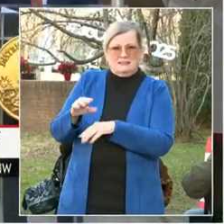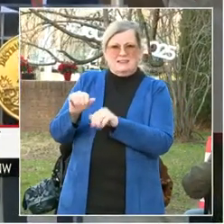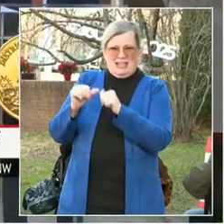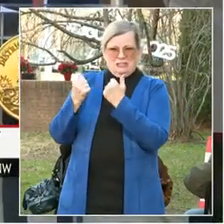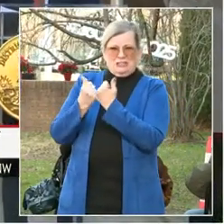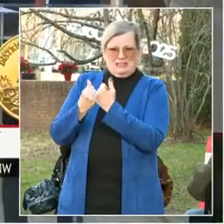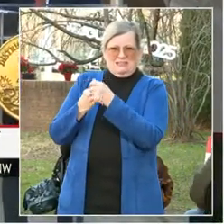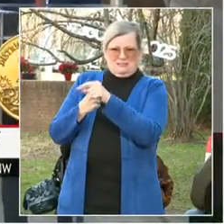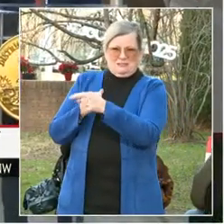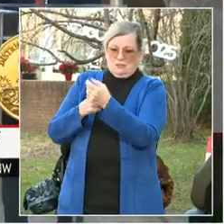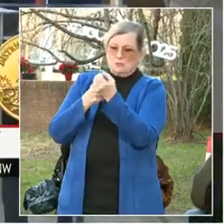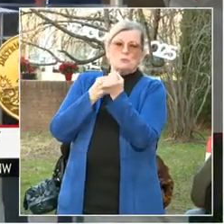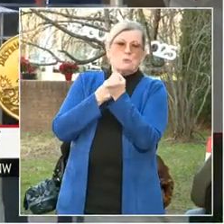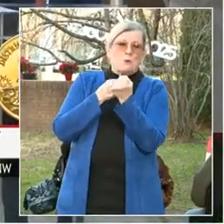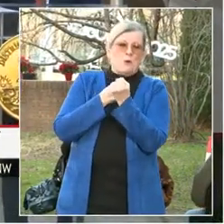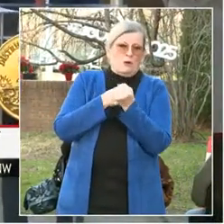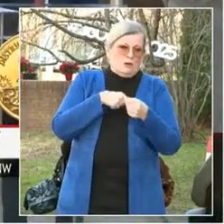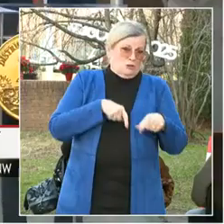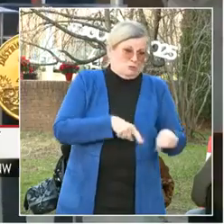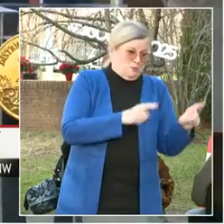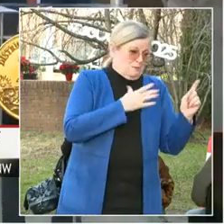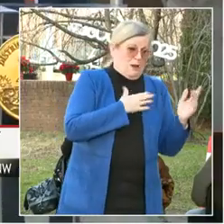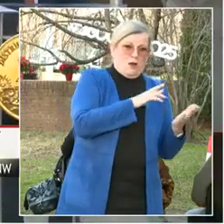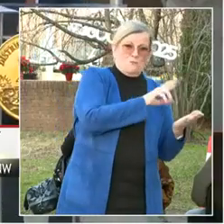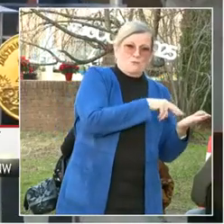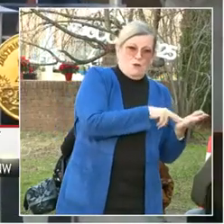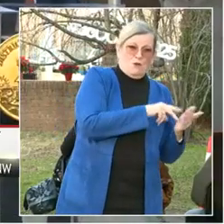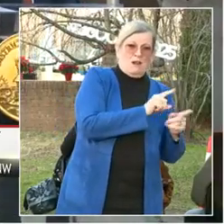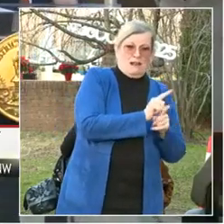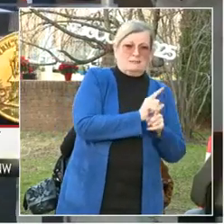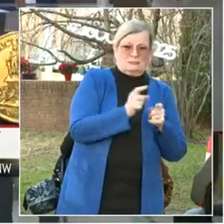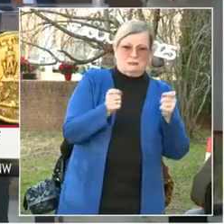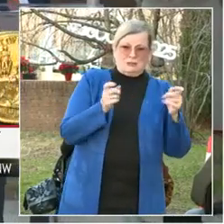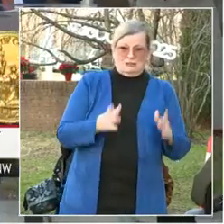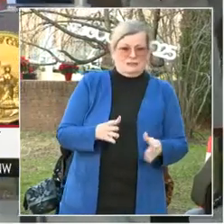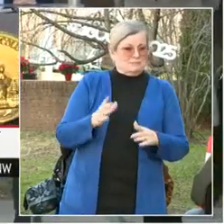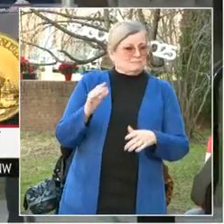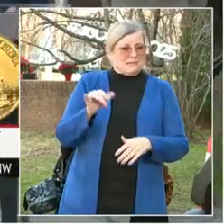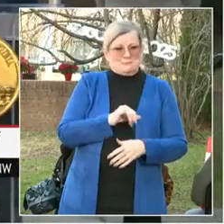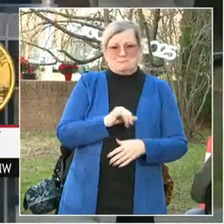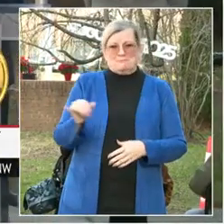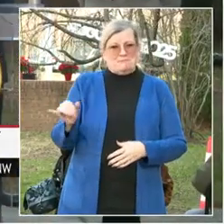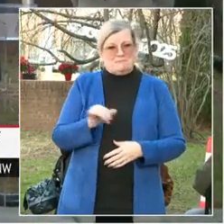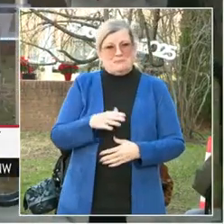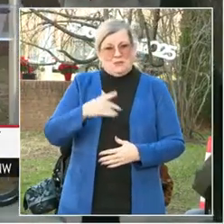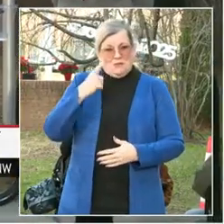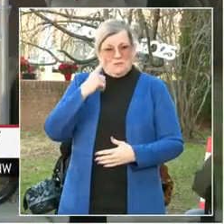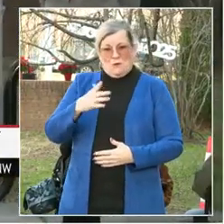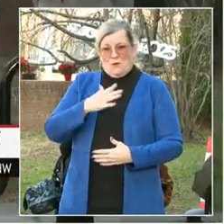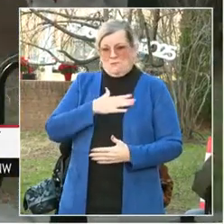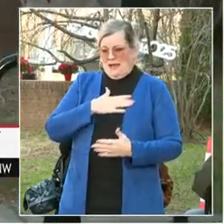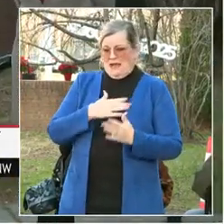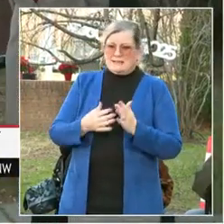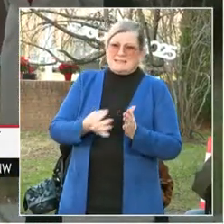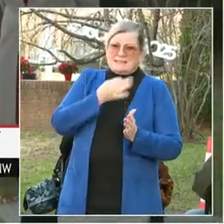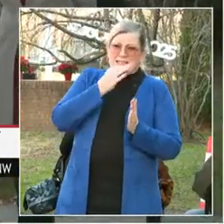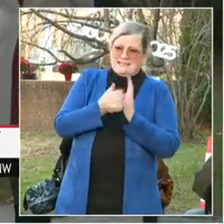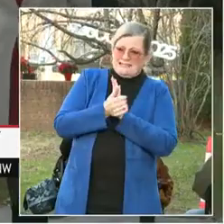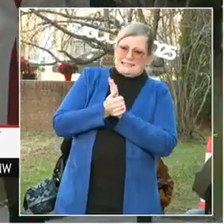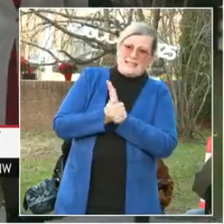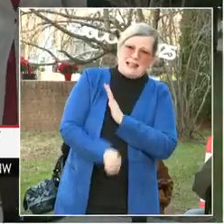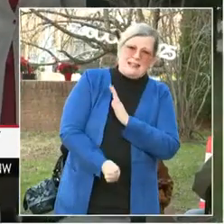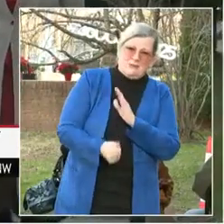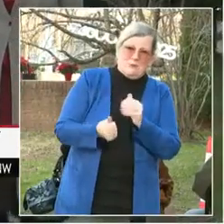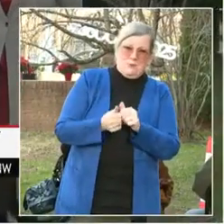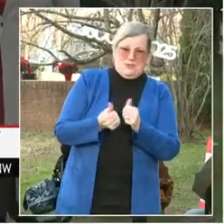administration. I must also thank the tireless and incredibly talented staff of the Office of Planning, many of whom are standing to my left, who have pushed through numerous critical